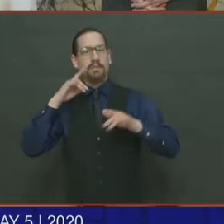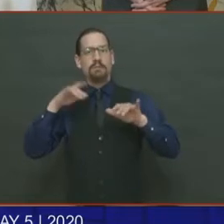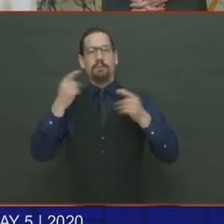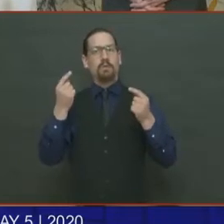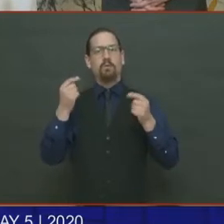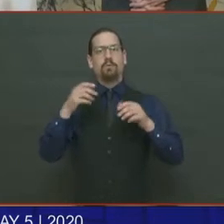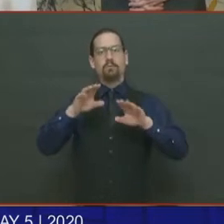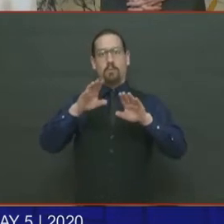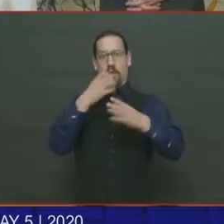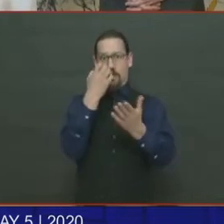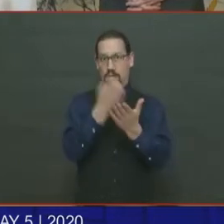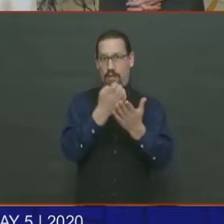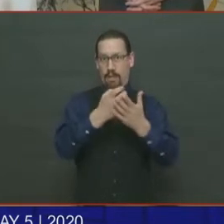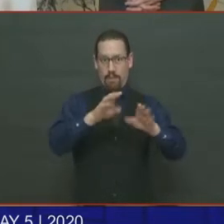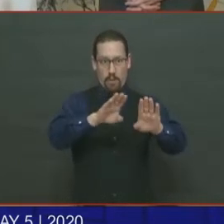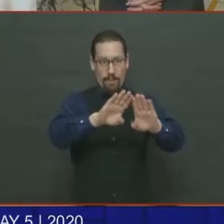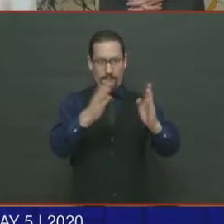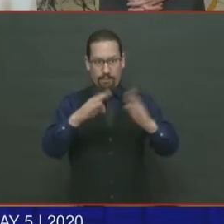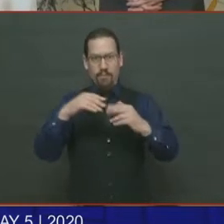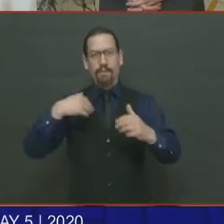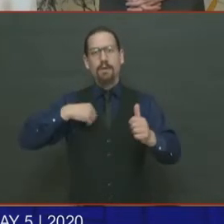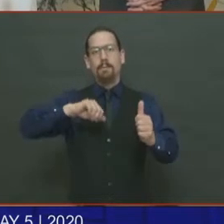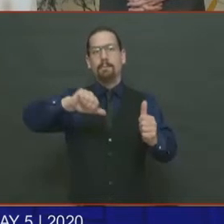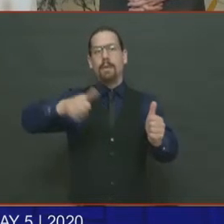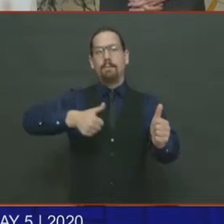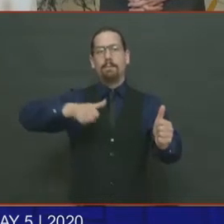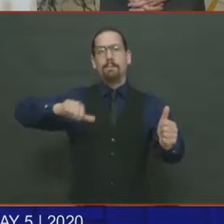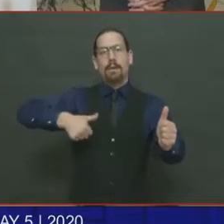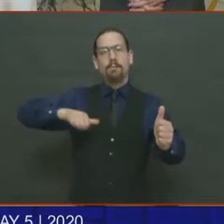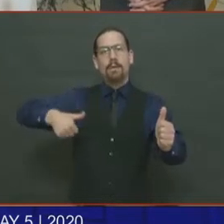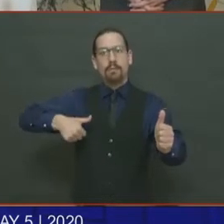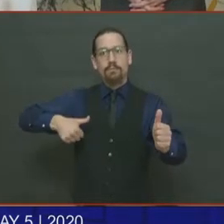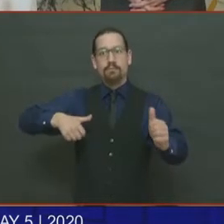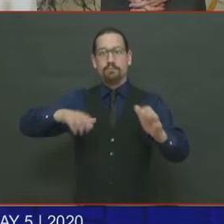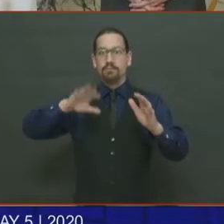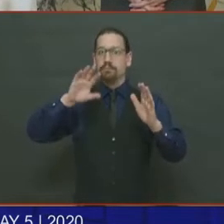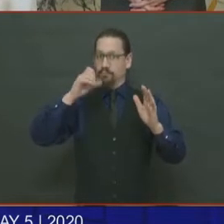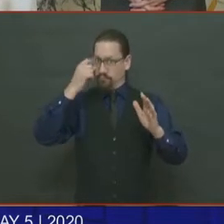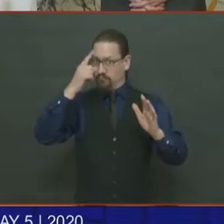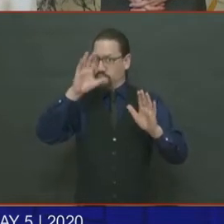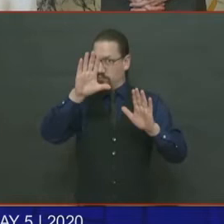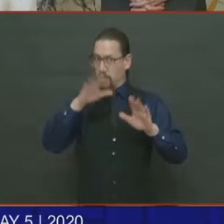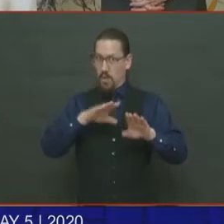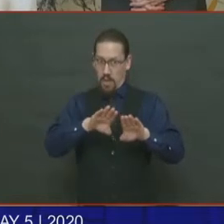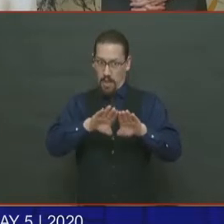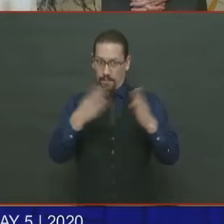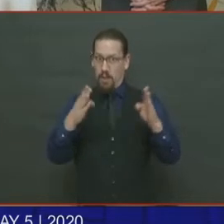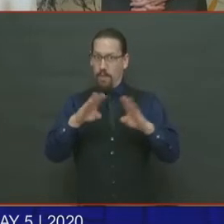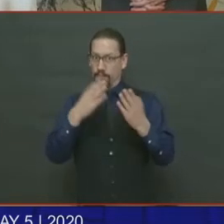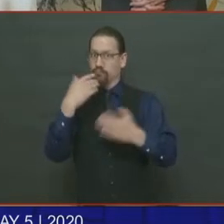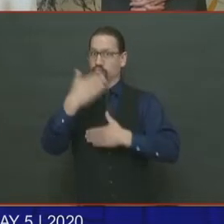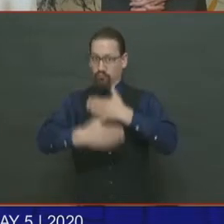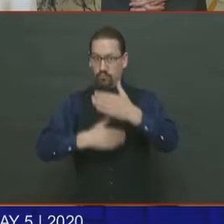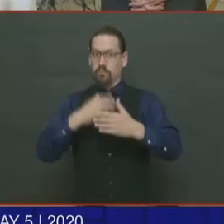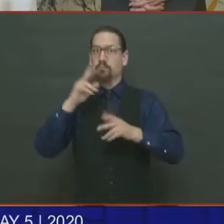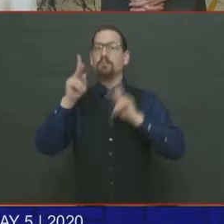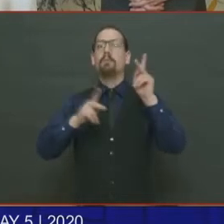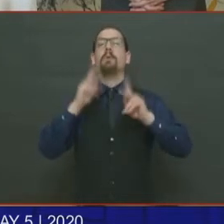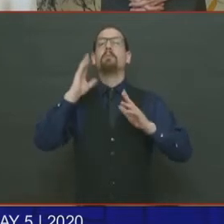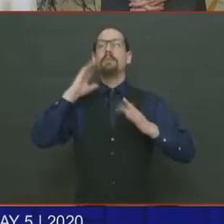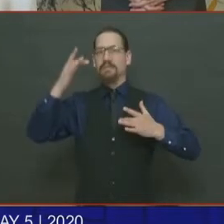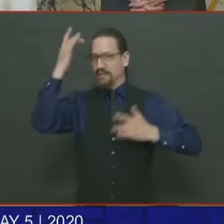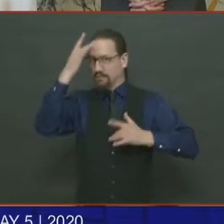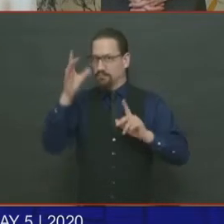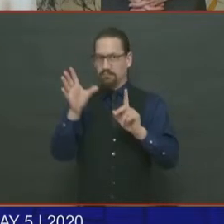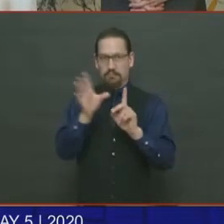economy, and we do see more cases, which is inevitable, that we can deal with it, so that we never again get into